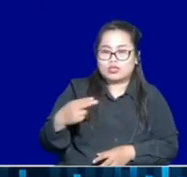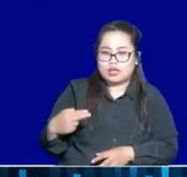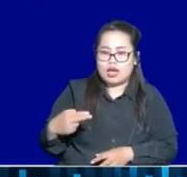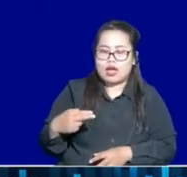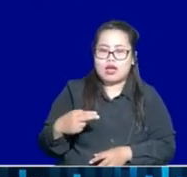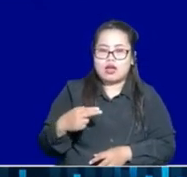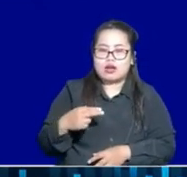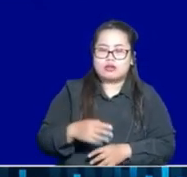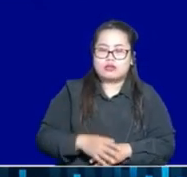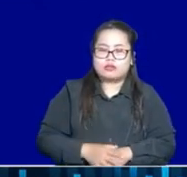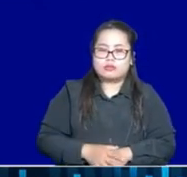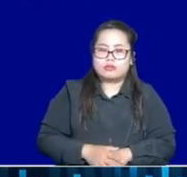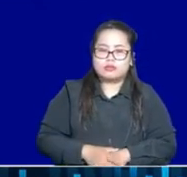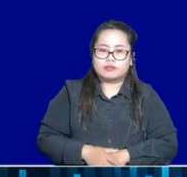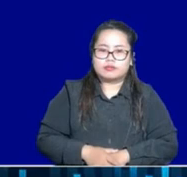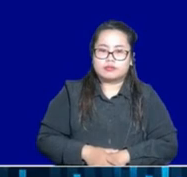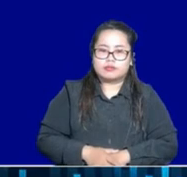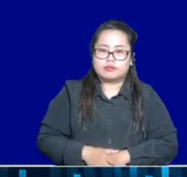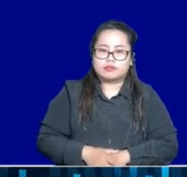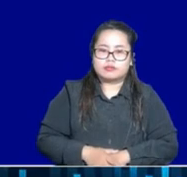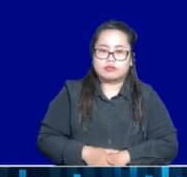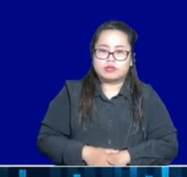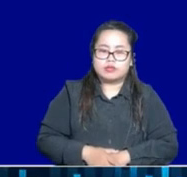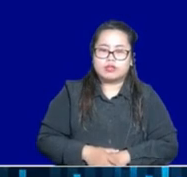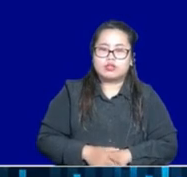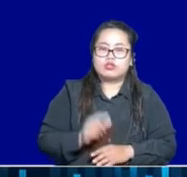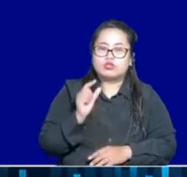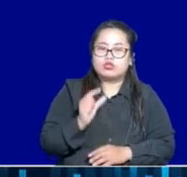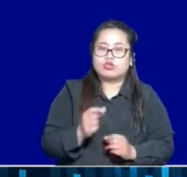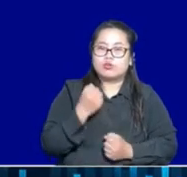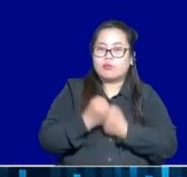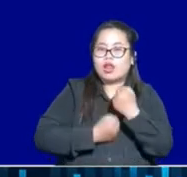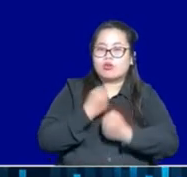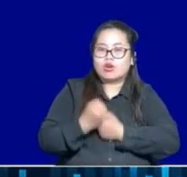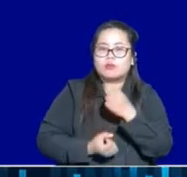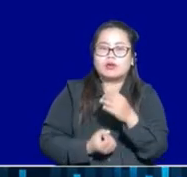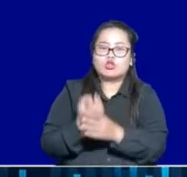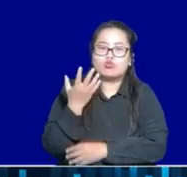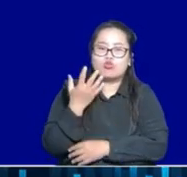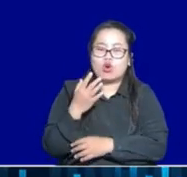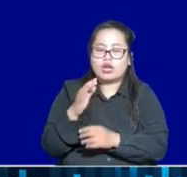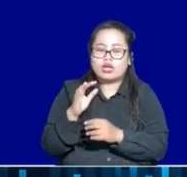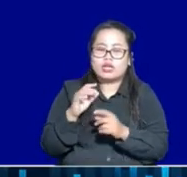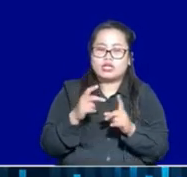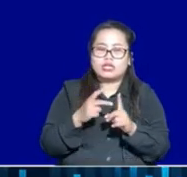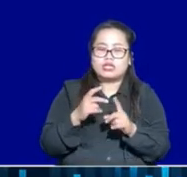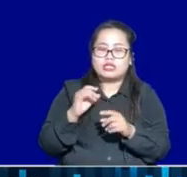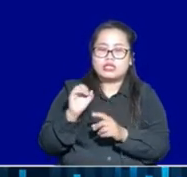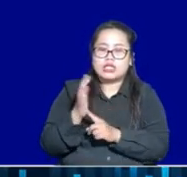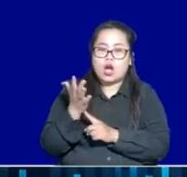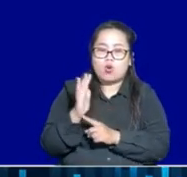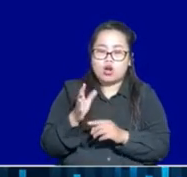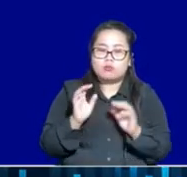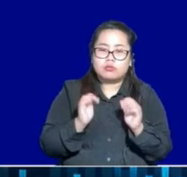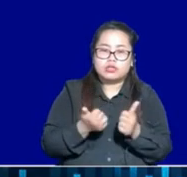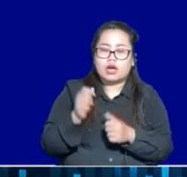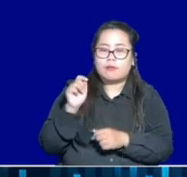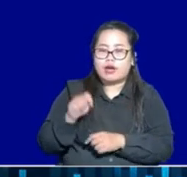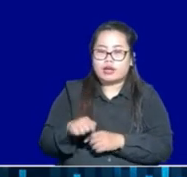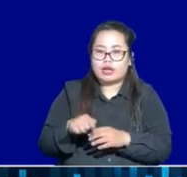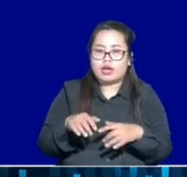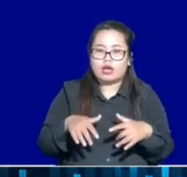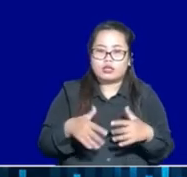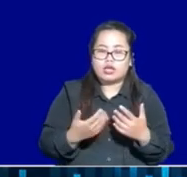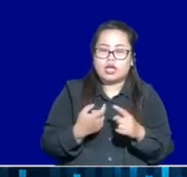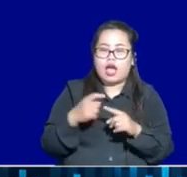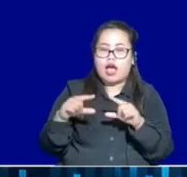on opportunities for green growth by making the tools that allow others to decarbonize, like nickel and batteries